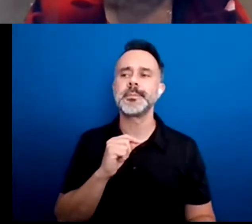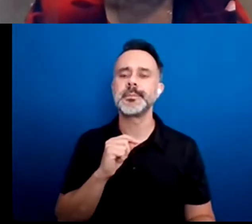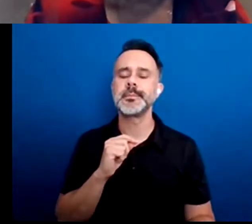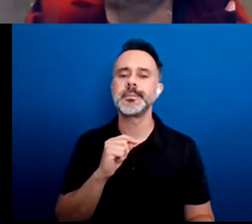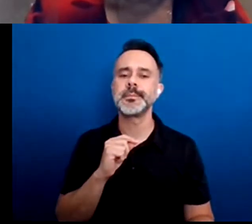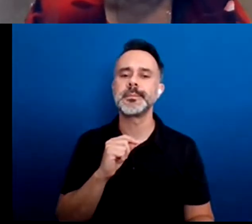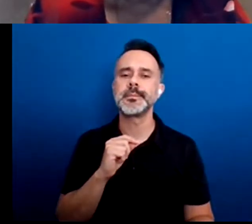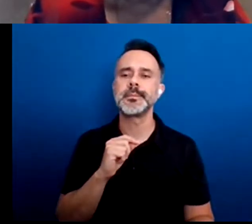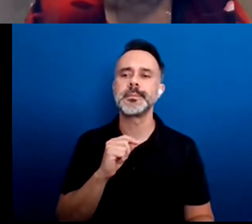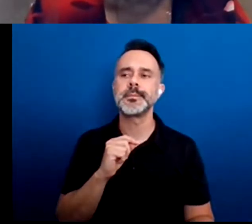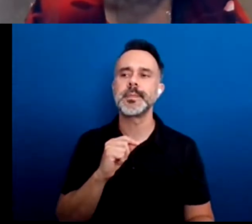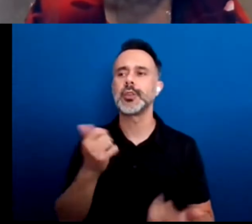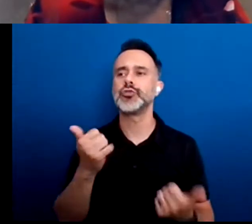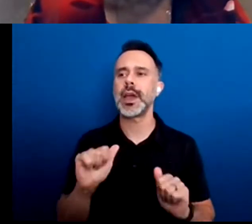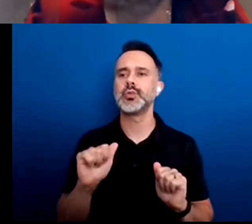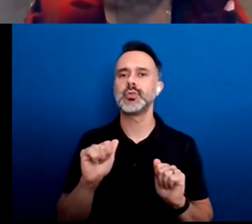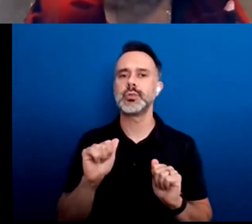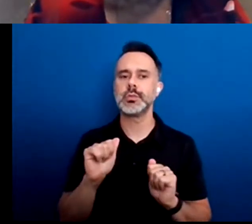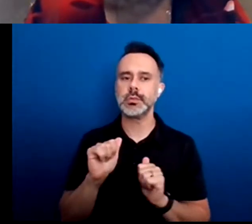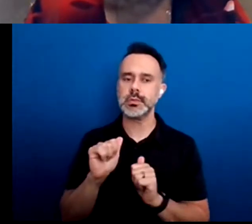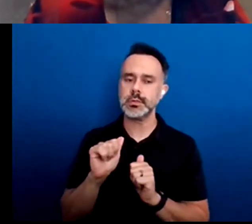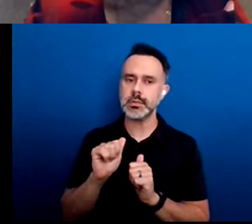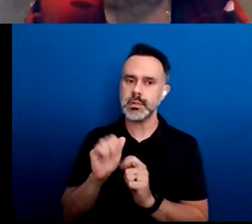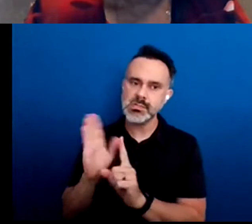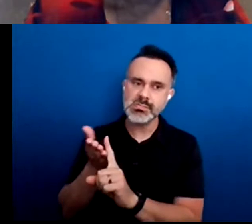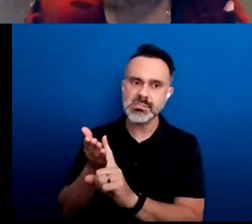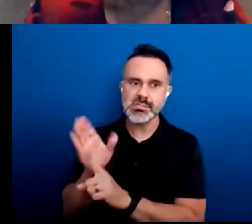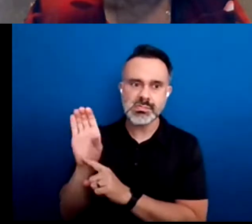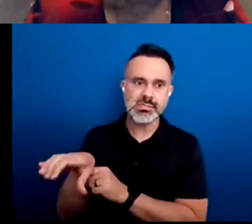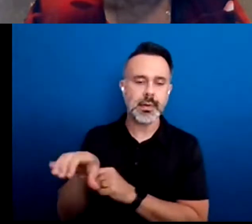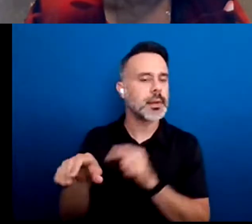push something, but we're going to be starting